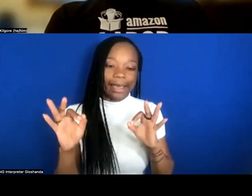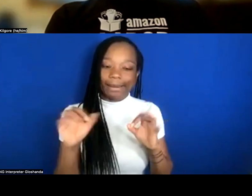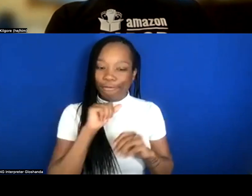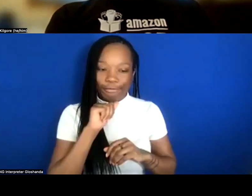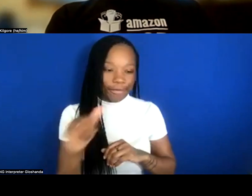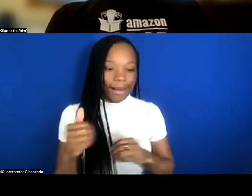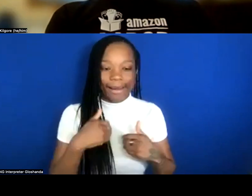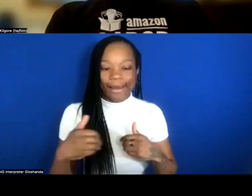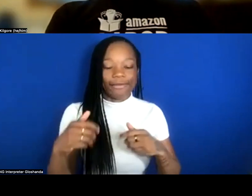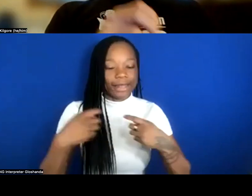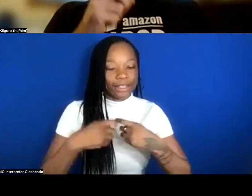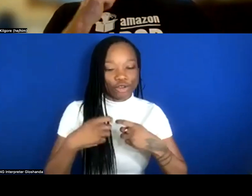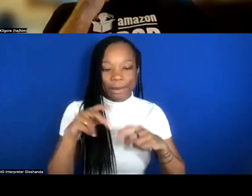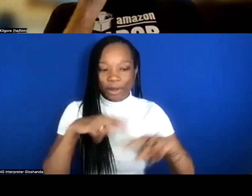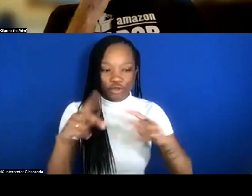Thanks, James. Jacinta?